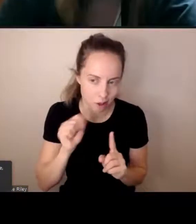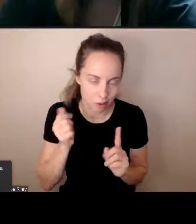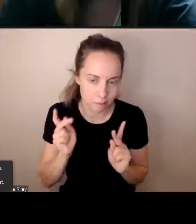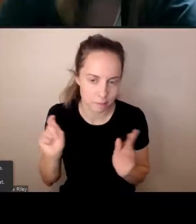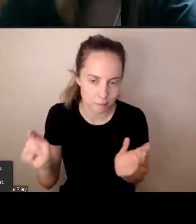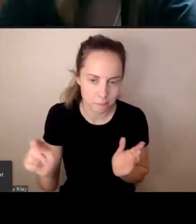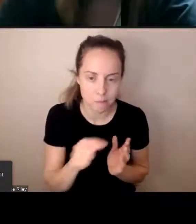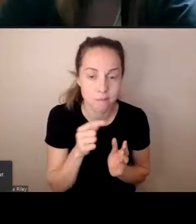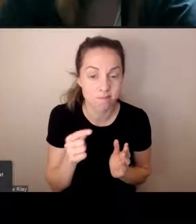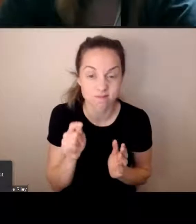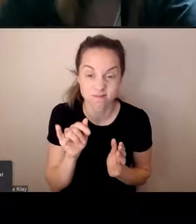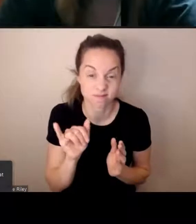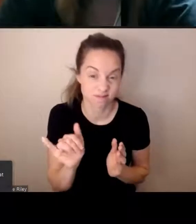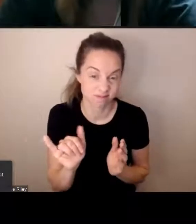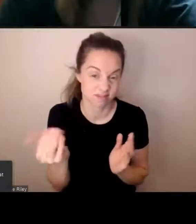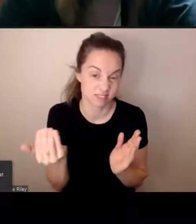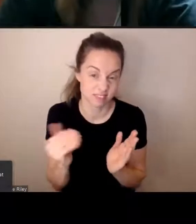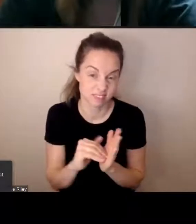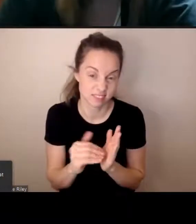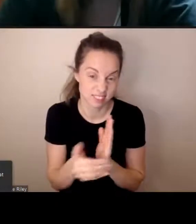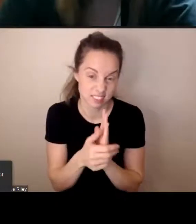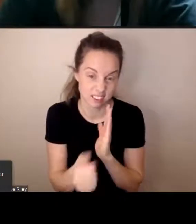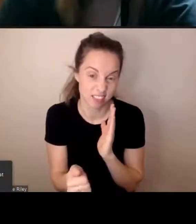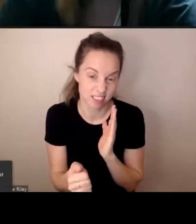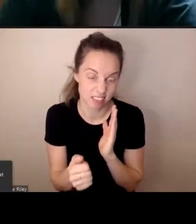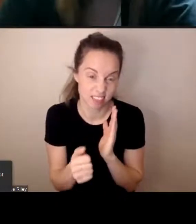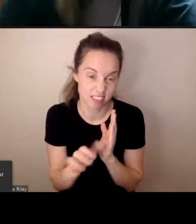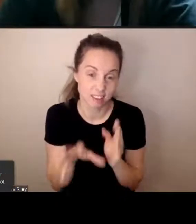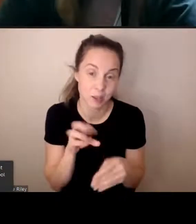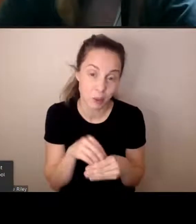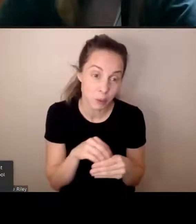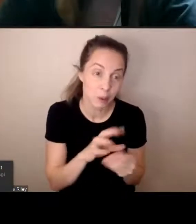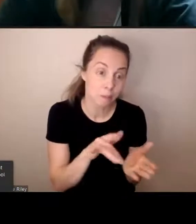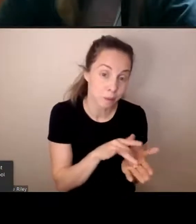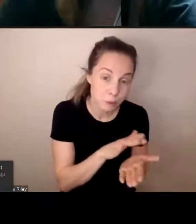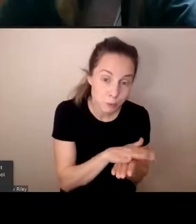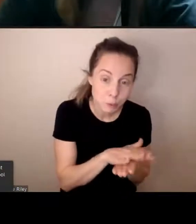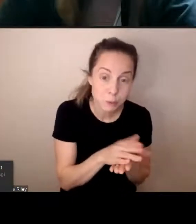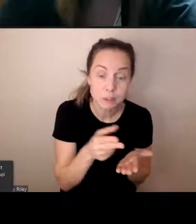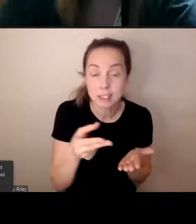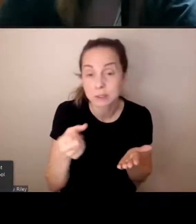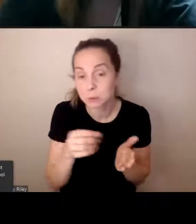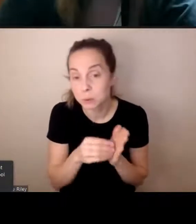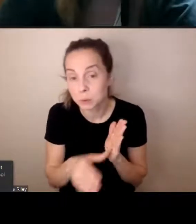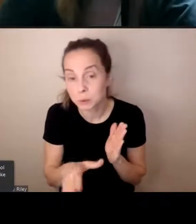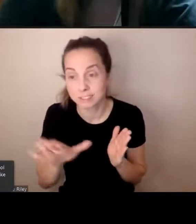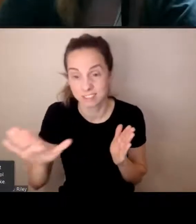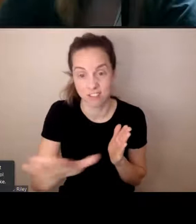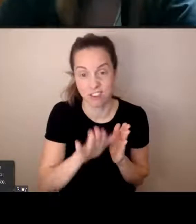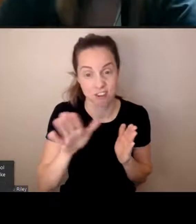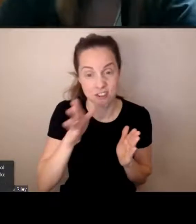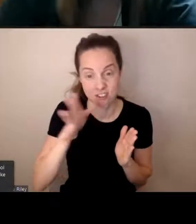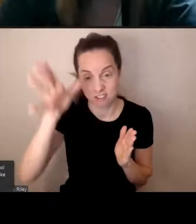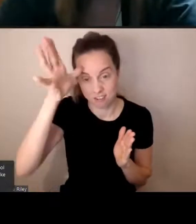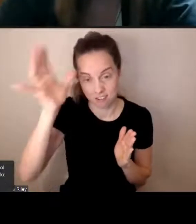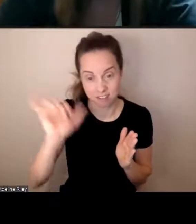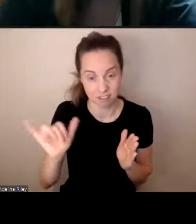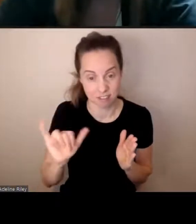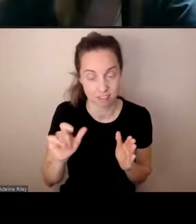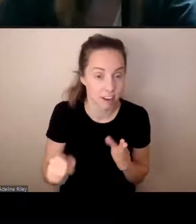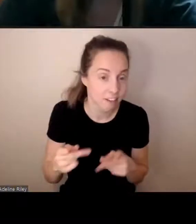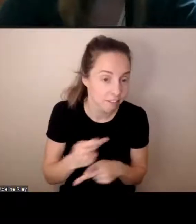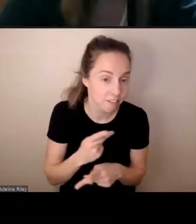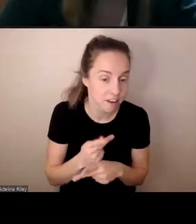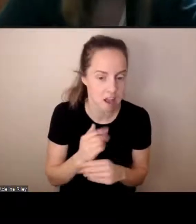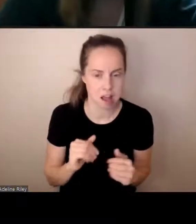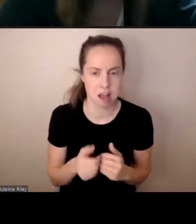that we all have to develop, including middle school and high school students and their parents. Like, we all have to figure out, how am I going